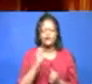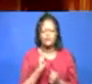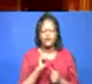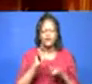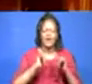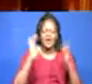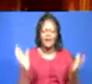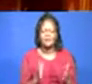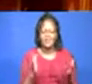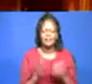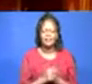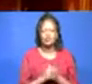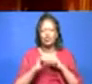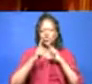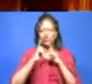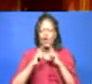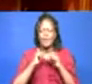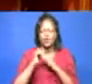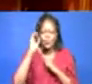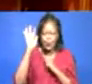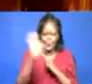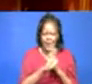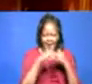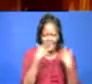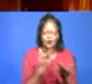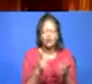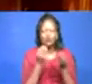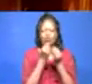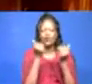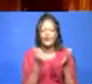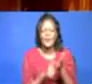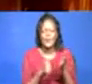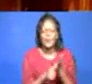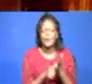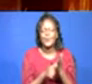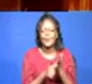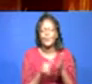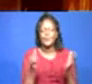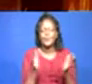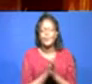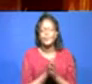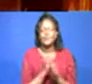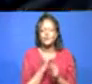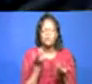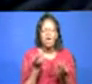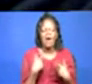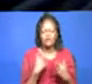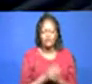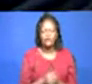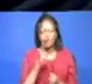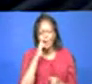Mutua akizungumzia maoni yake na vile ambavyo atakabiliana na swala muhimu na wafanyikazi wa nyumbani katika eneo la